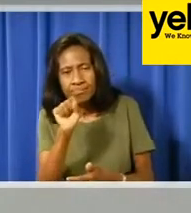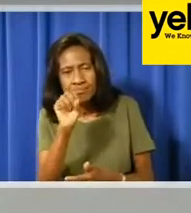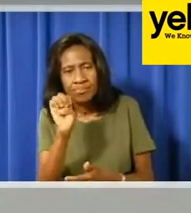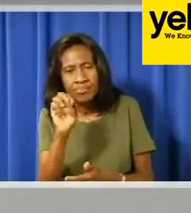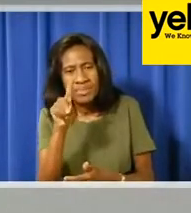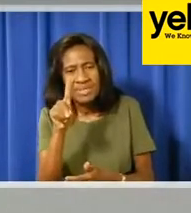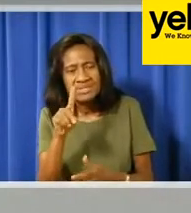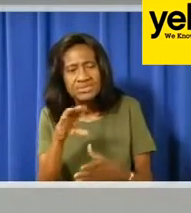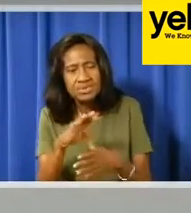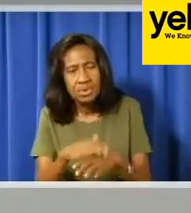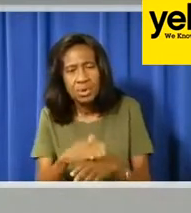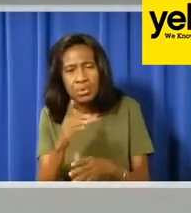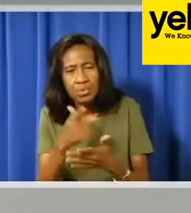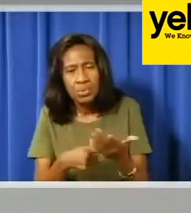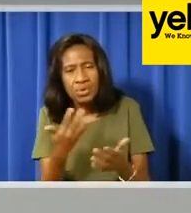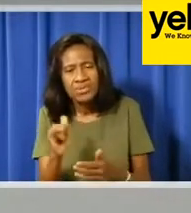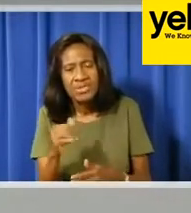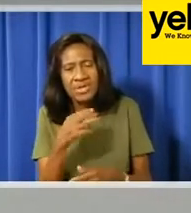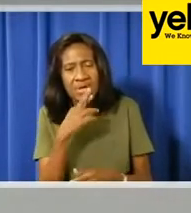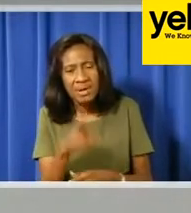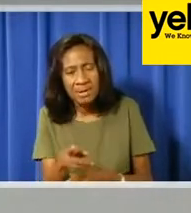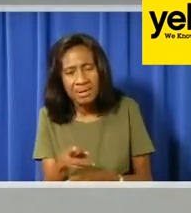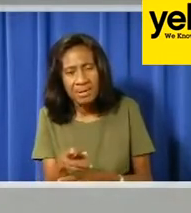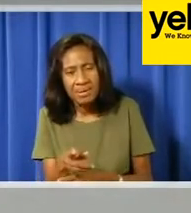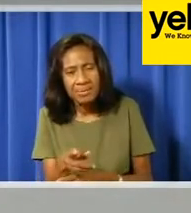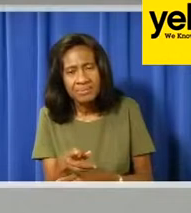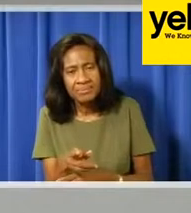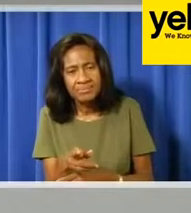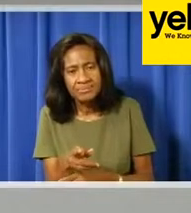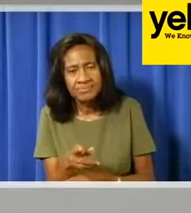know, leading to hospitalisation,